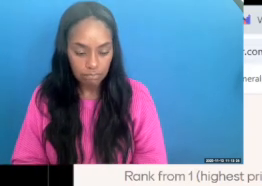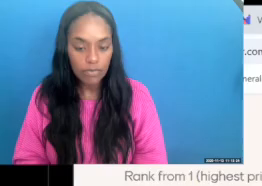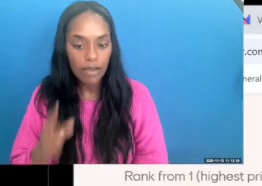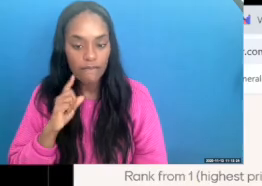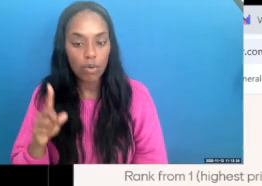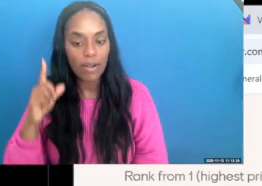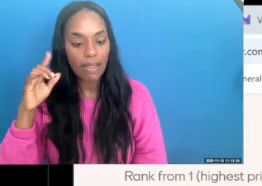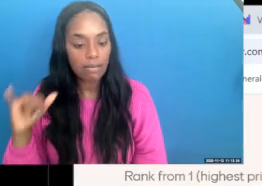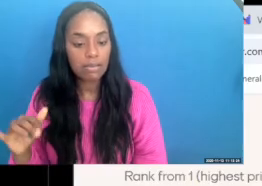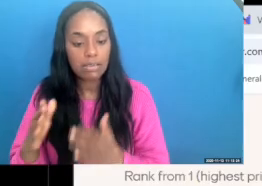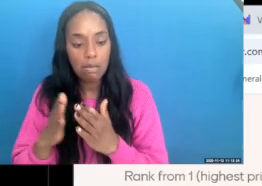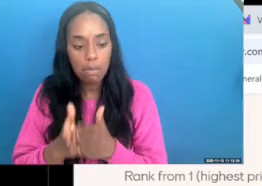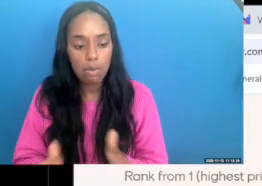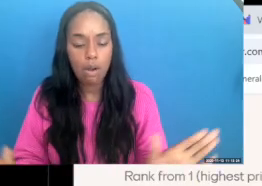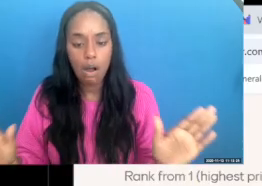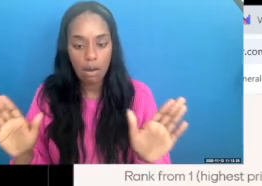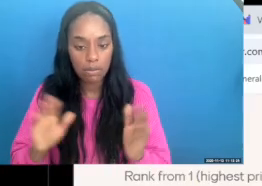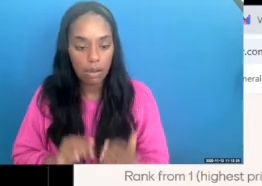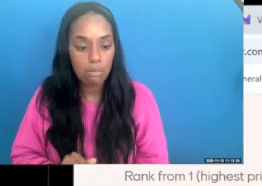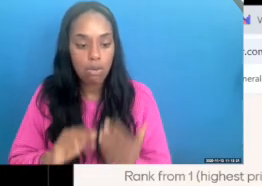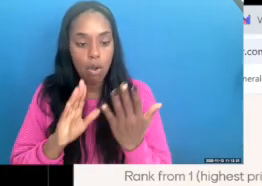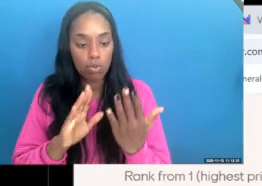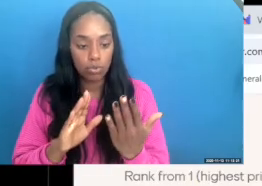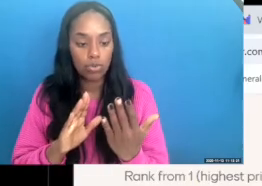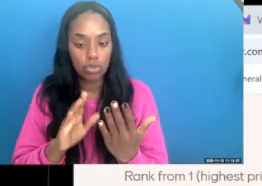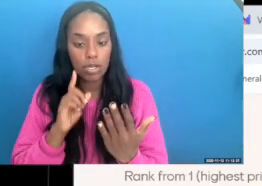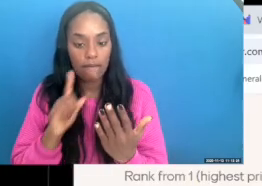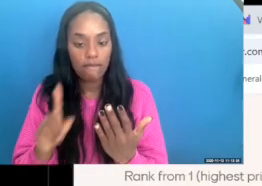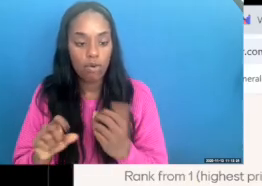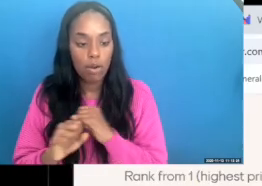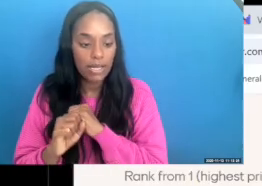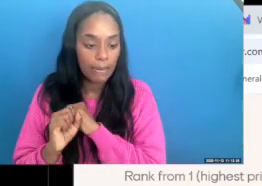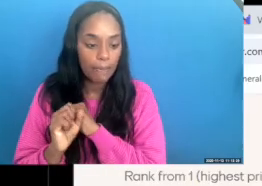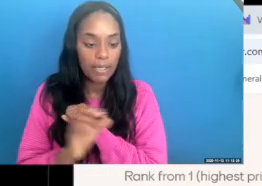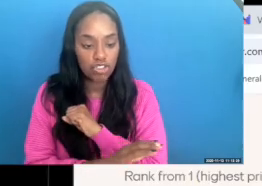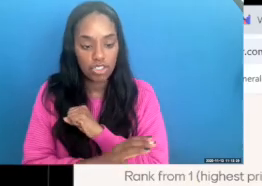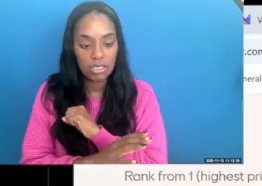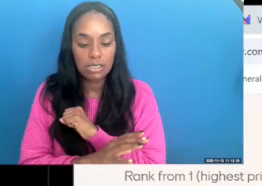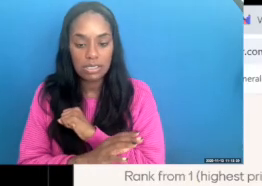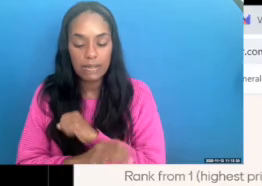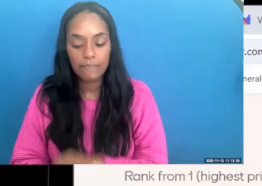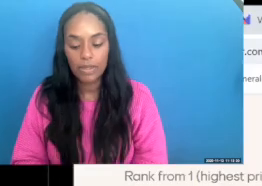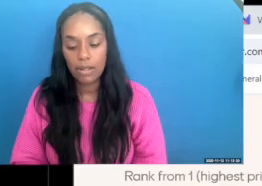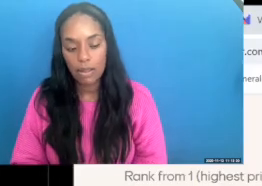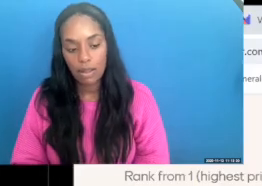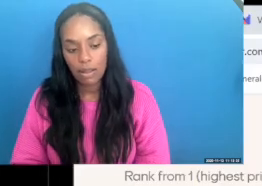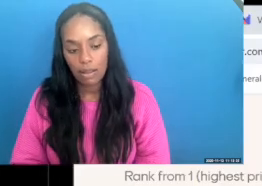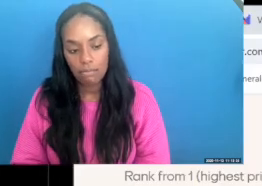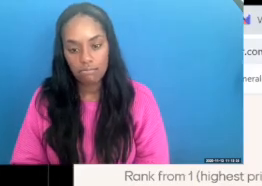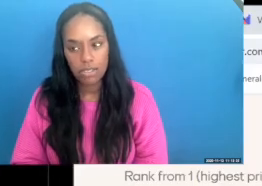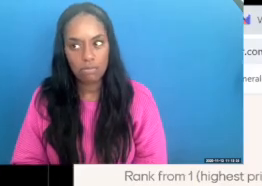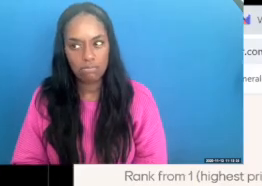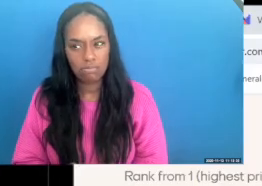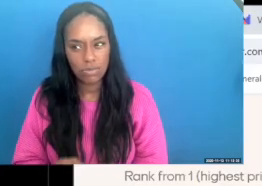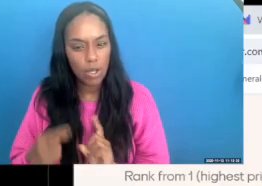important and worthy elements of California's broad and comprehensive approach to addressing emissions in the